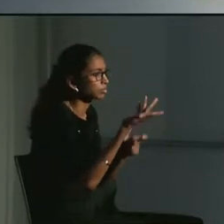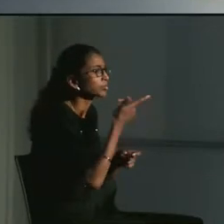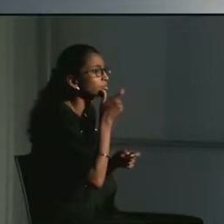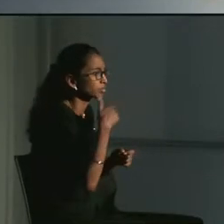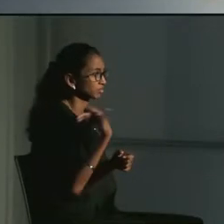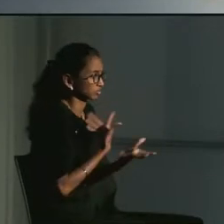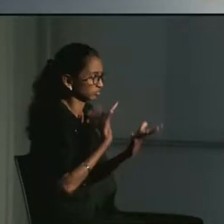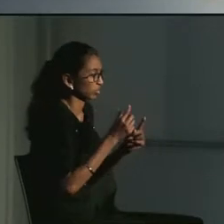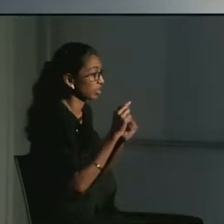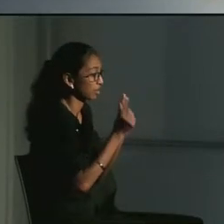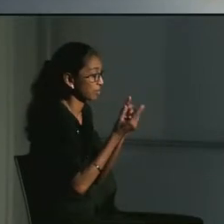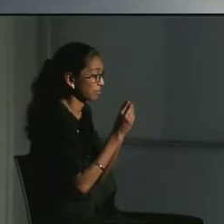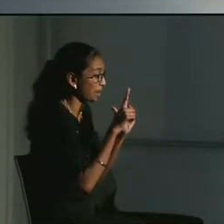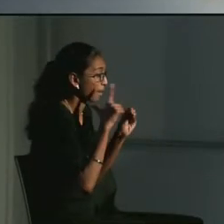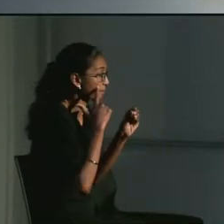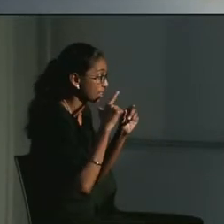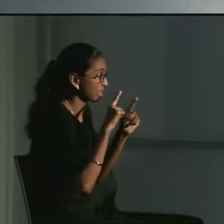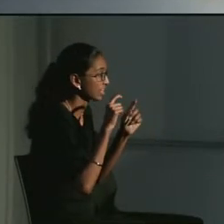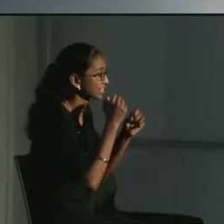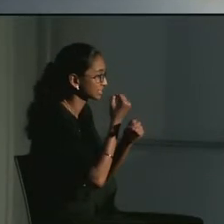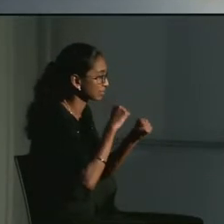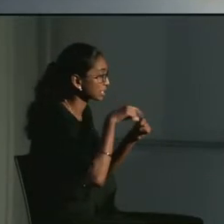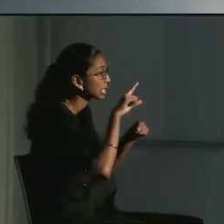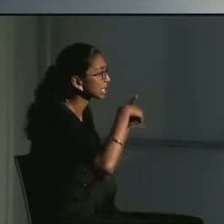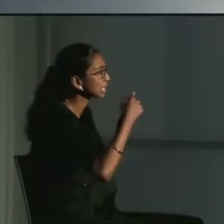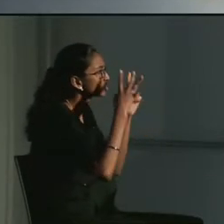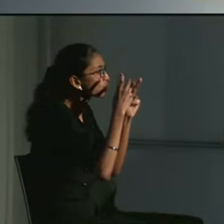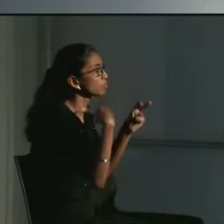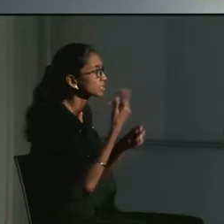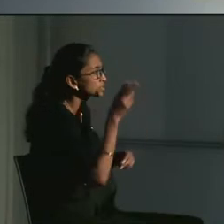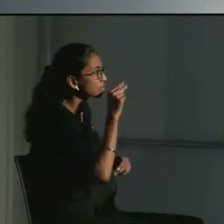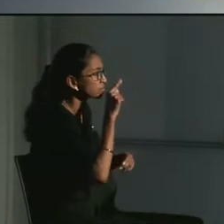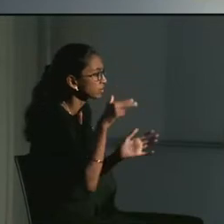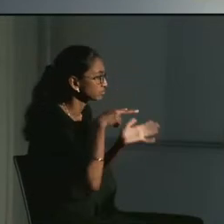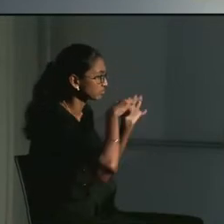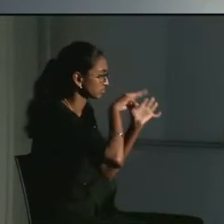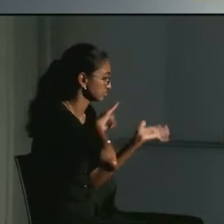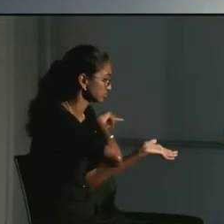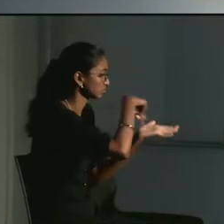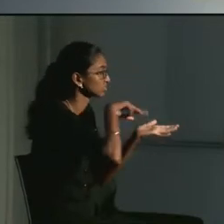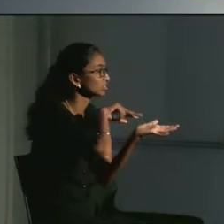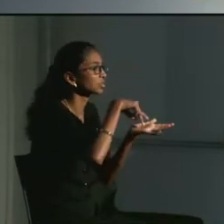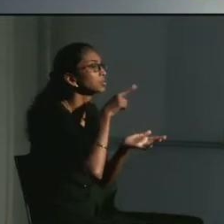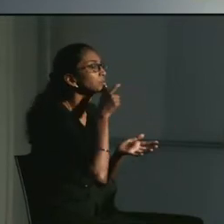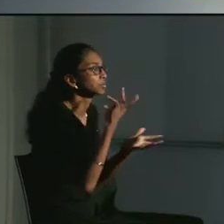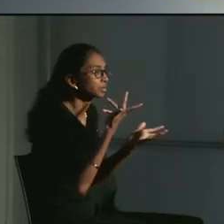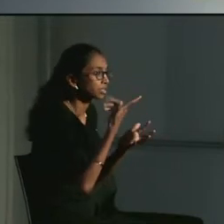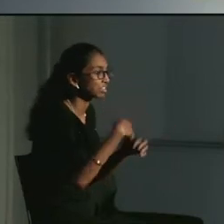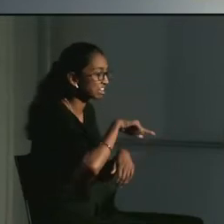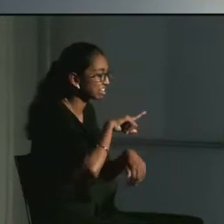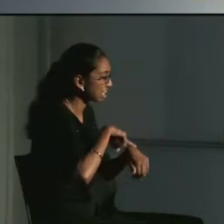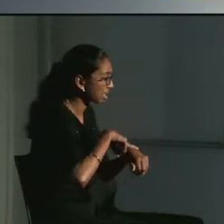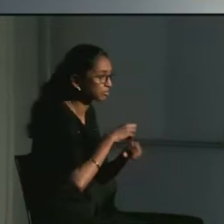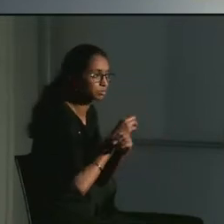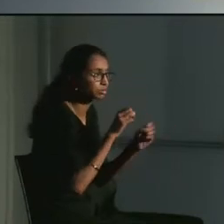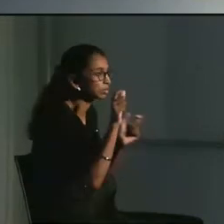about occupying public spaces? The people who use it for their livelihood are too busy working with little or no time for leisure.